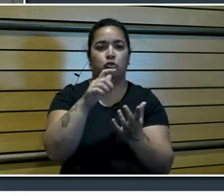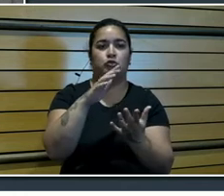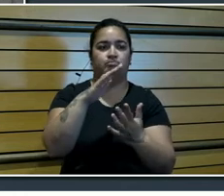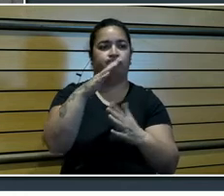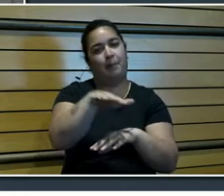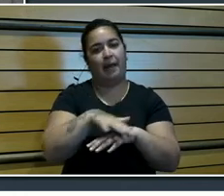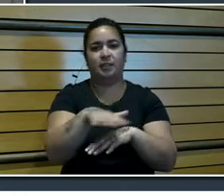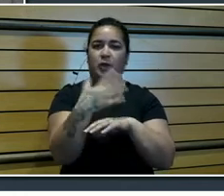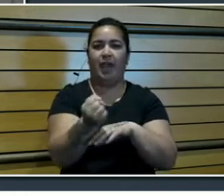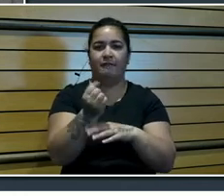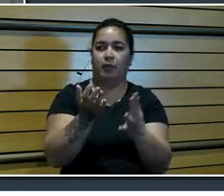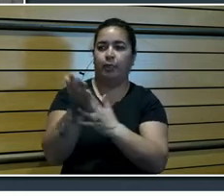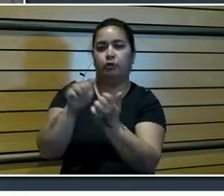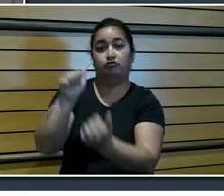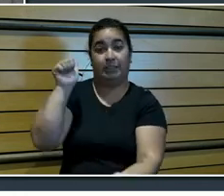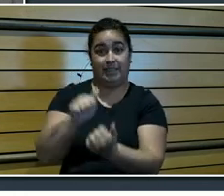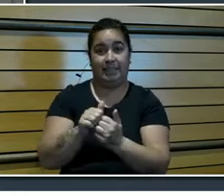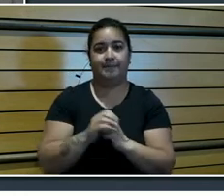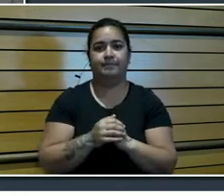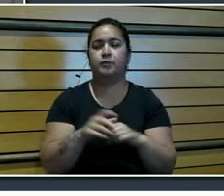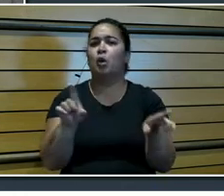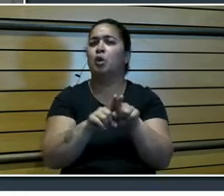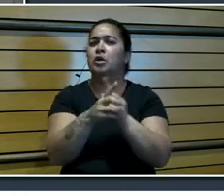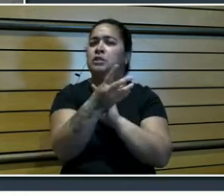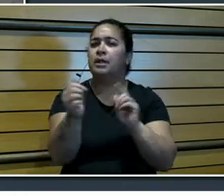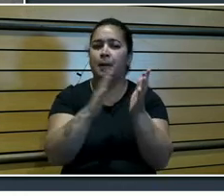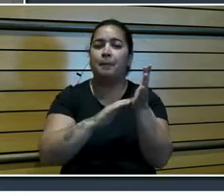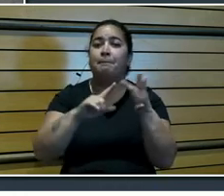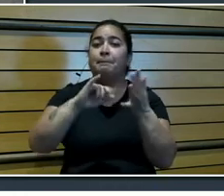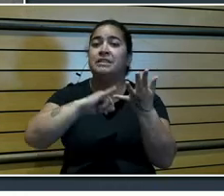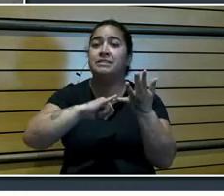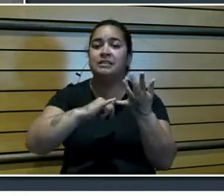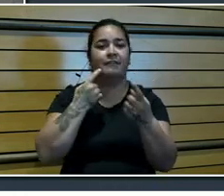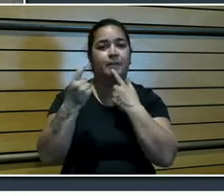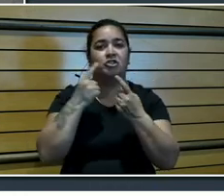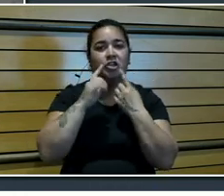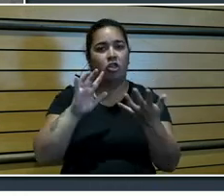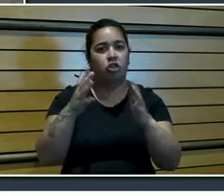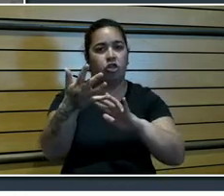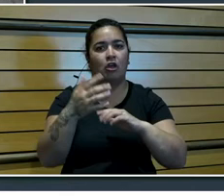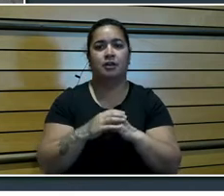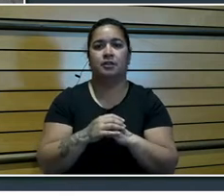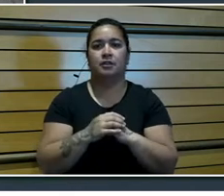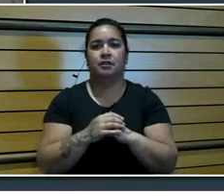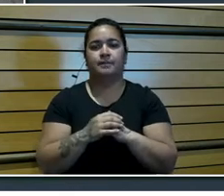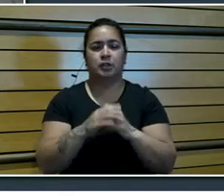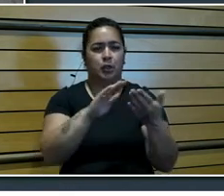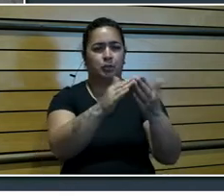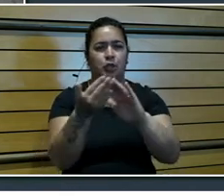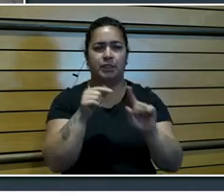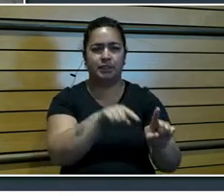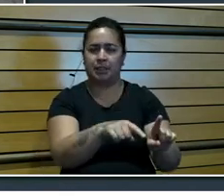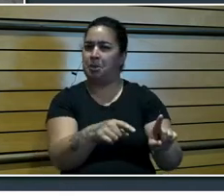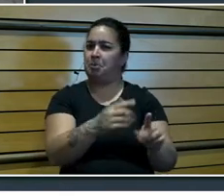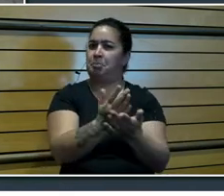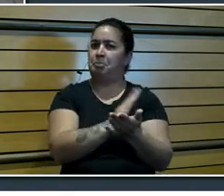I would also like to address some misinformation circling our communities, causing some concerns regarding Māori wards giving Māori